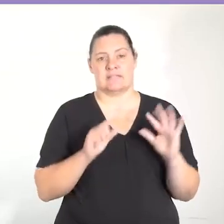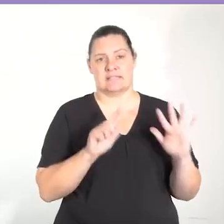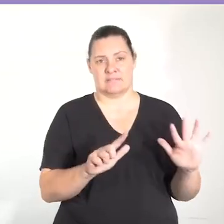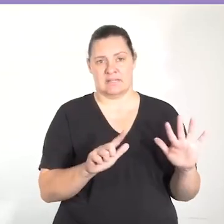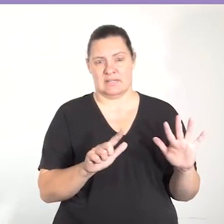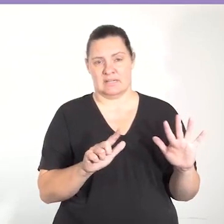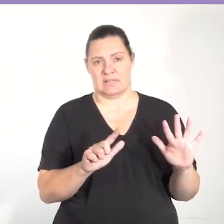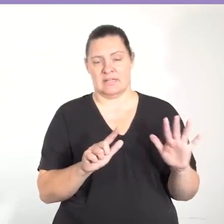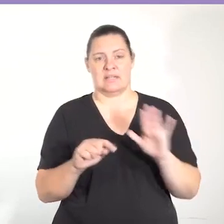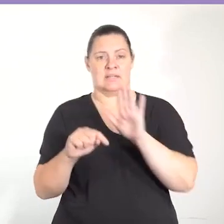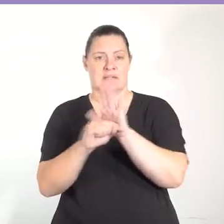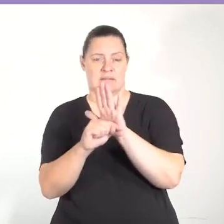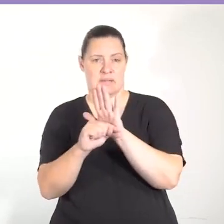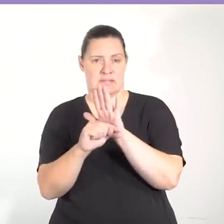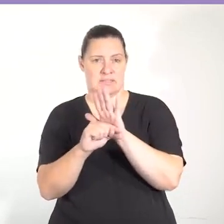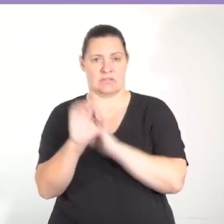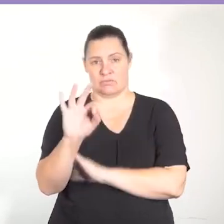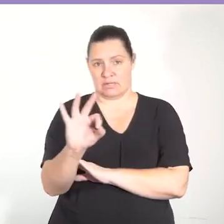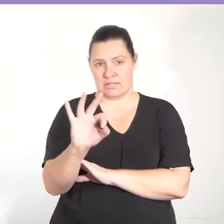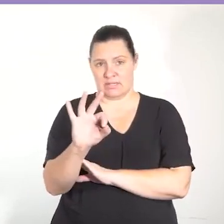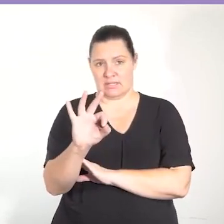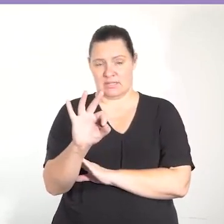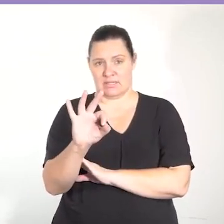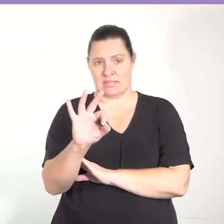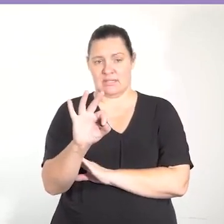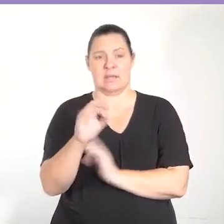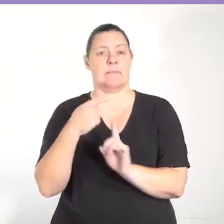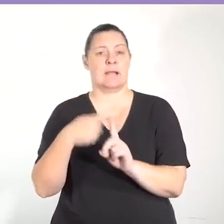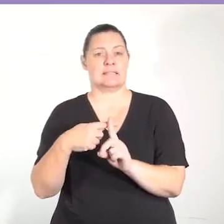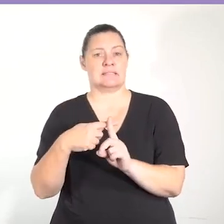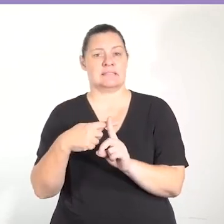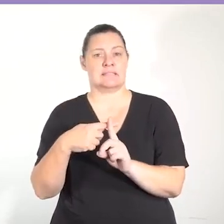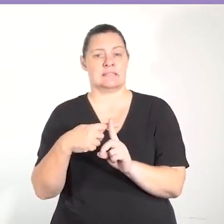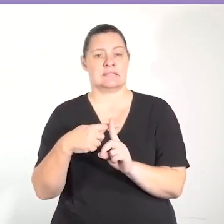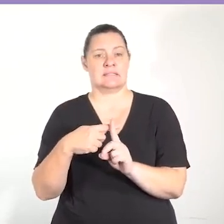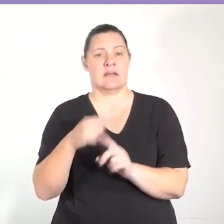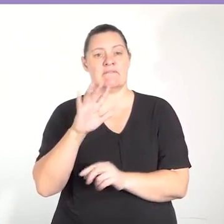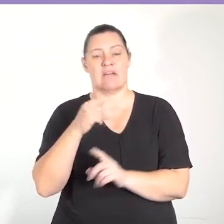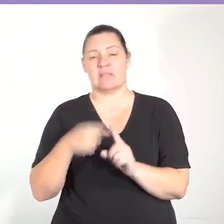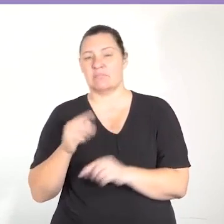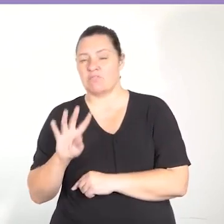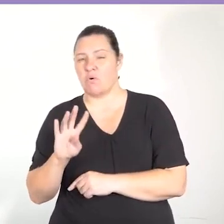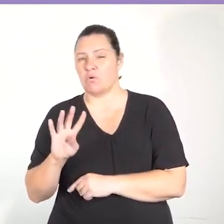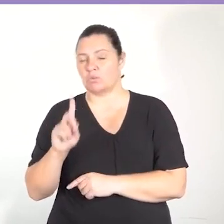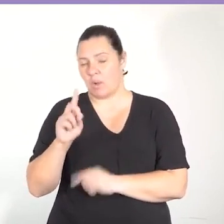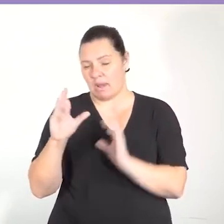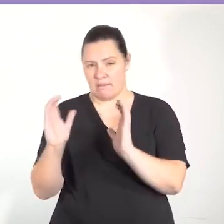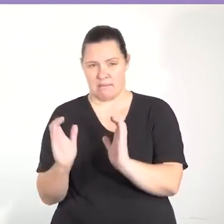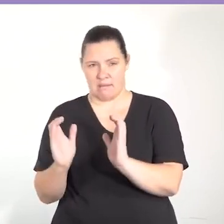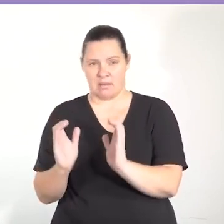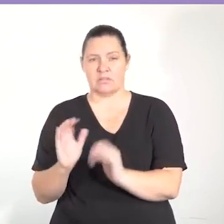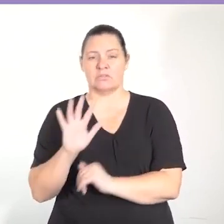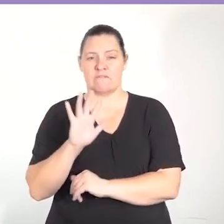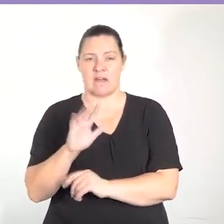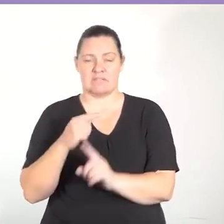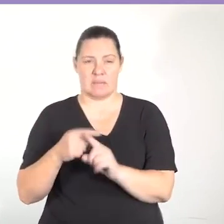here 7 minus 3 plus, and then the 5 times 4 is one term. So we are going